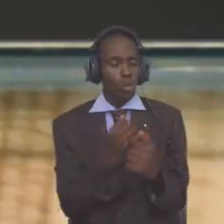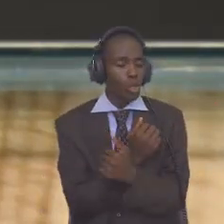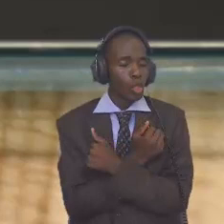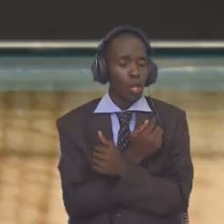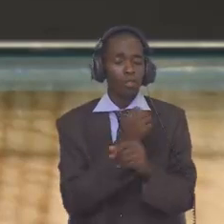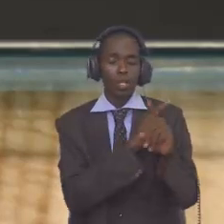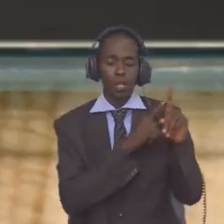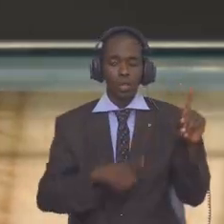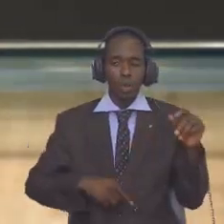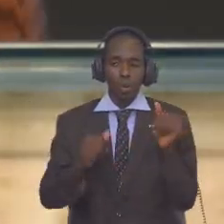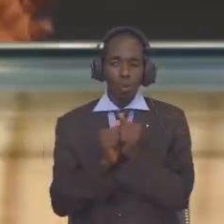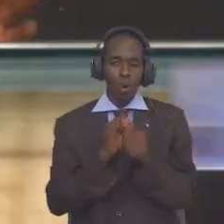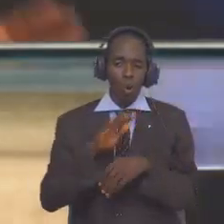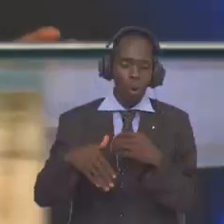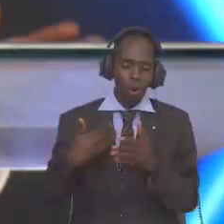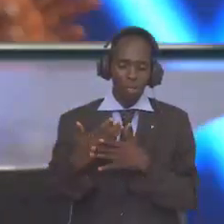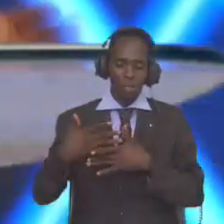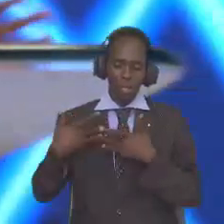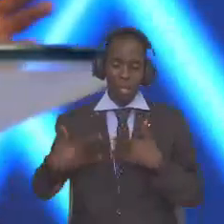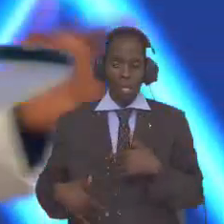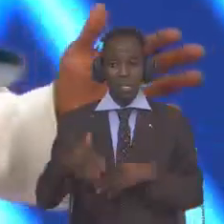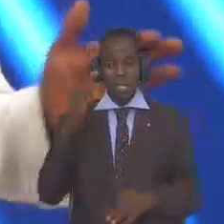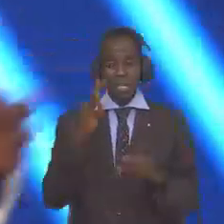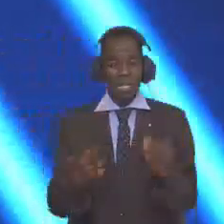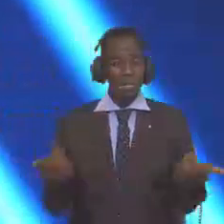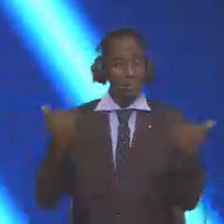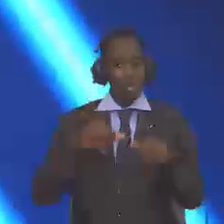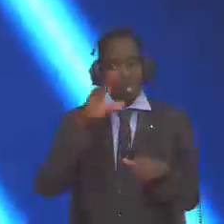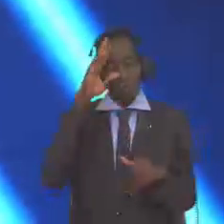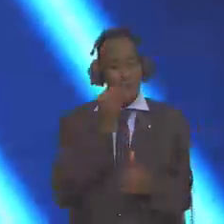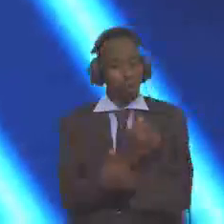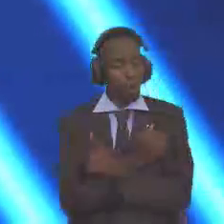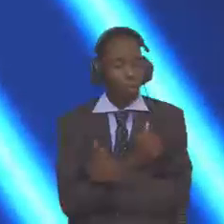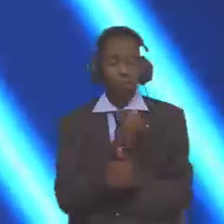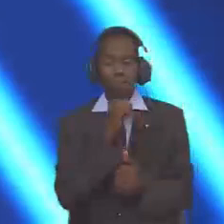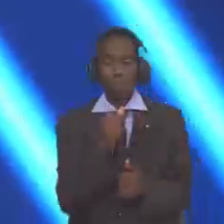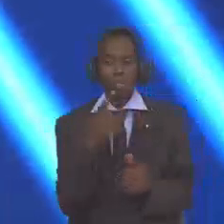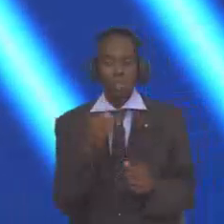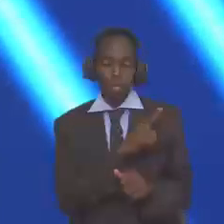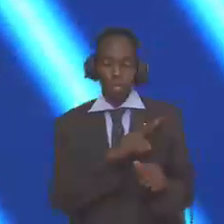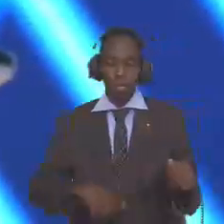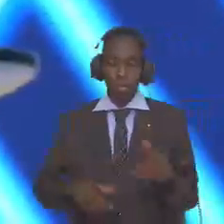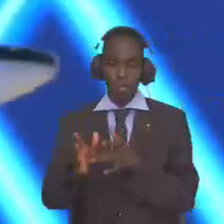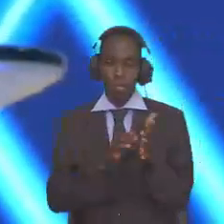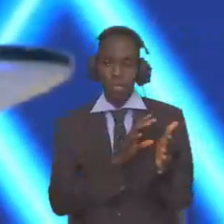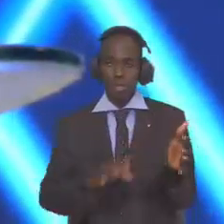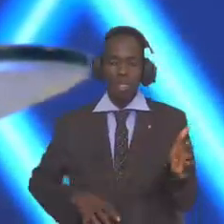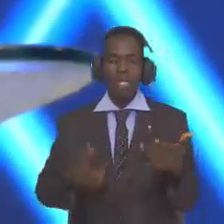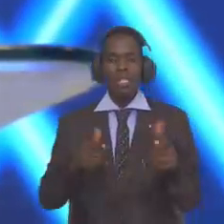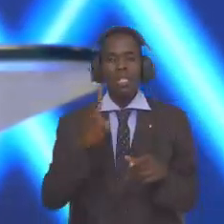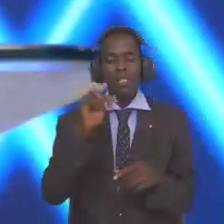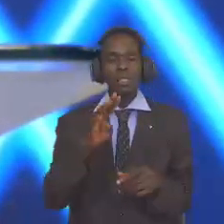heart, all their soul, all their mind. If any man love not the Lord Jesus Christ, let him be